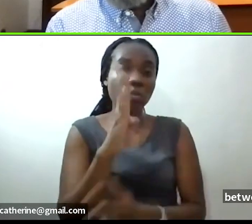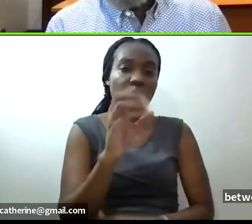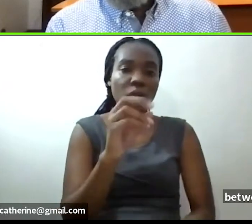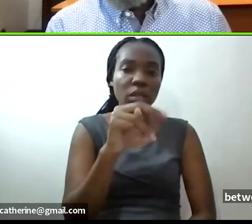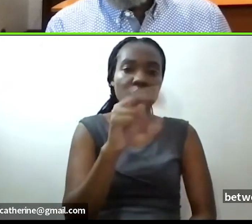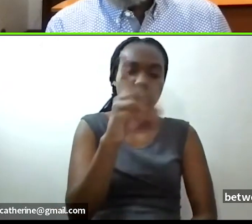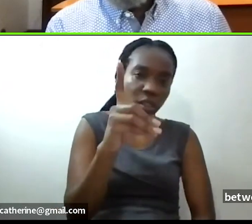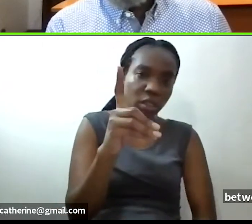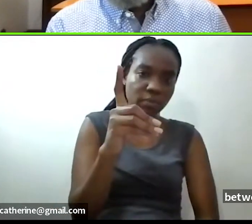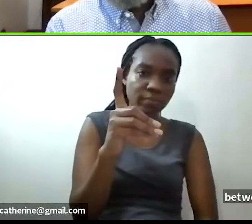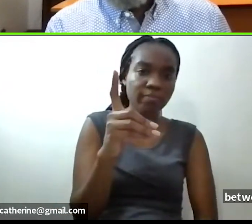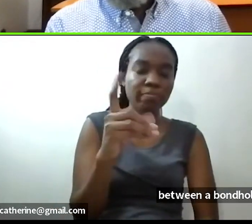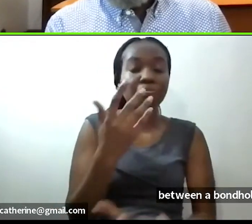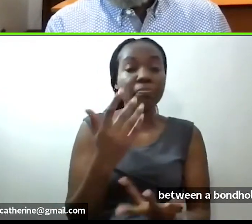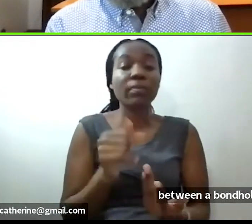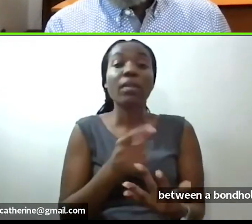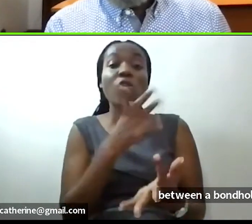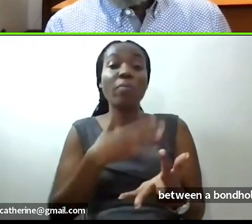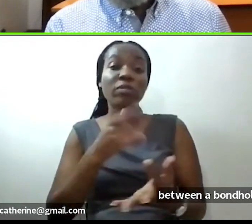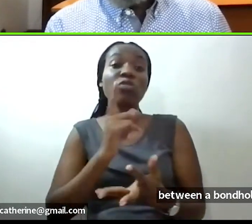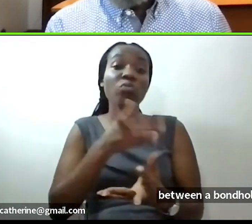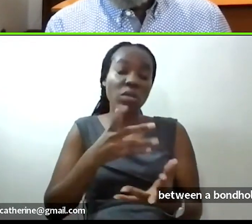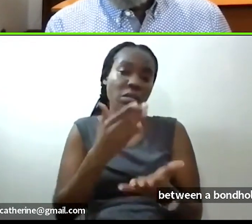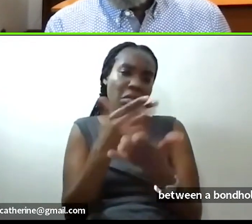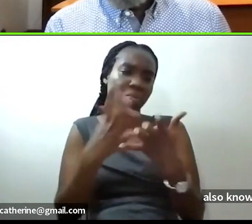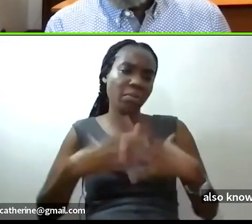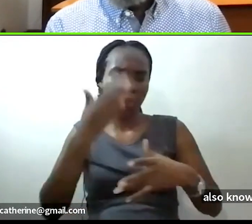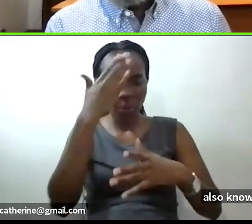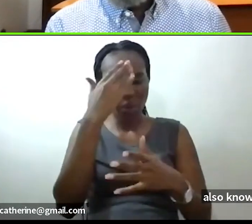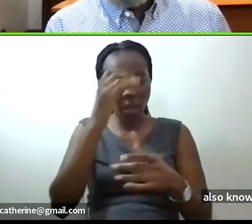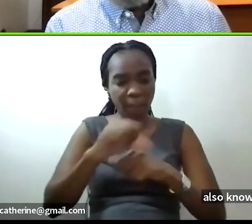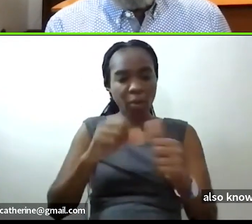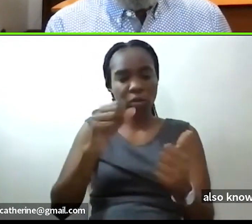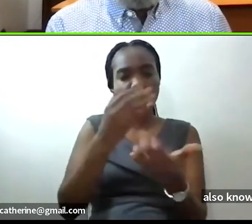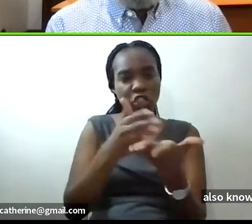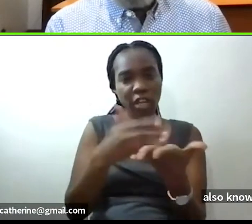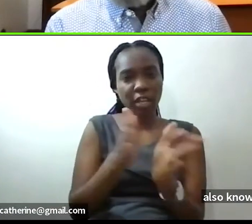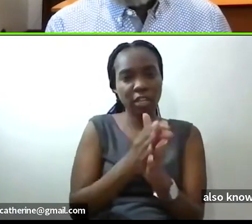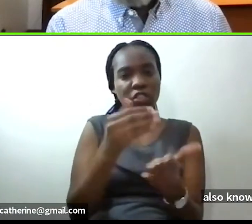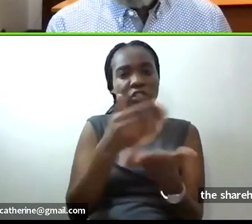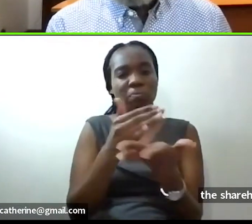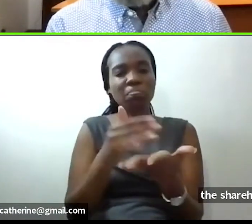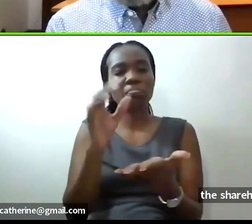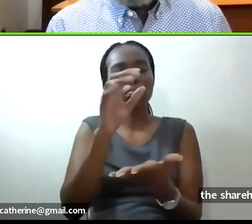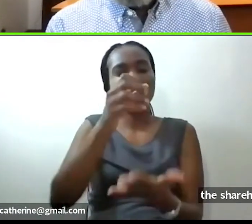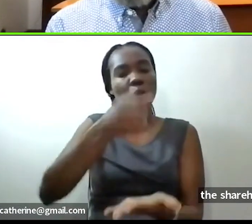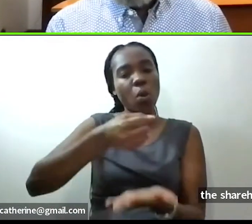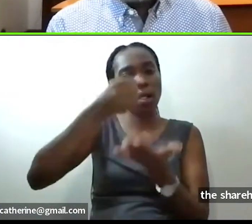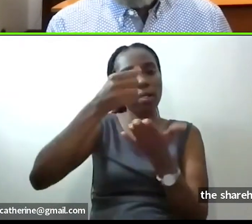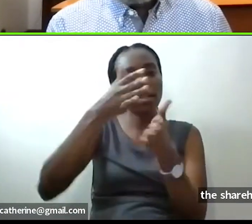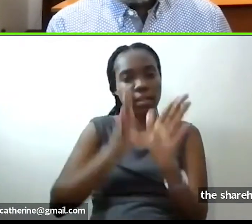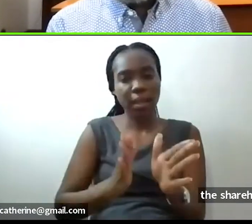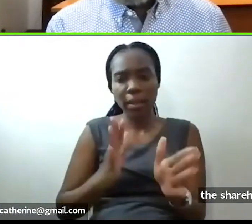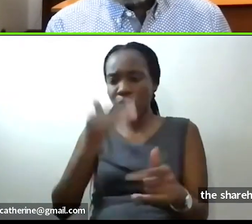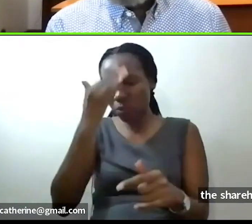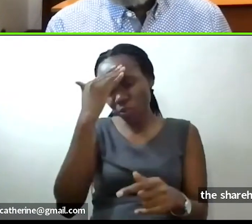know what are shares and shareholders. The shareholders are the people who hold shares at the stock exchange where they